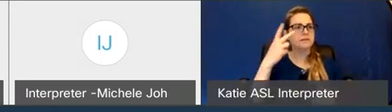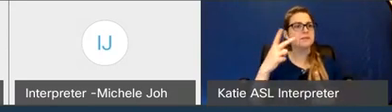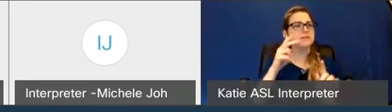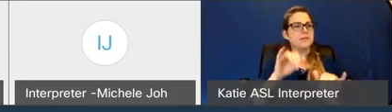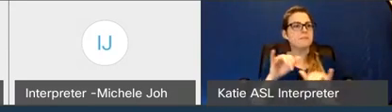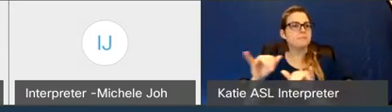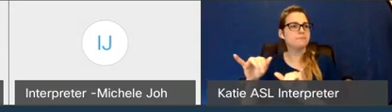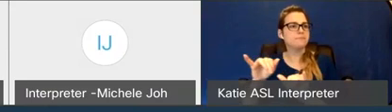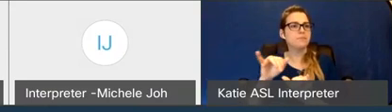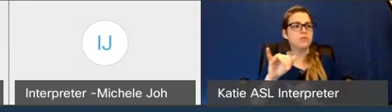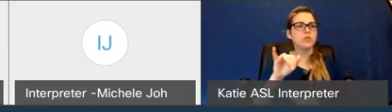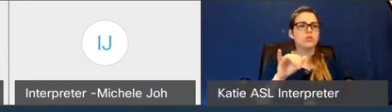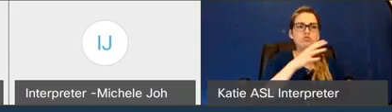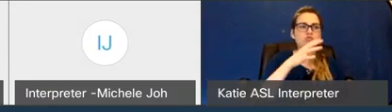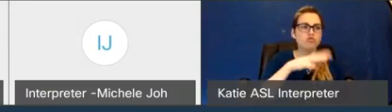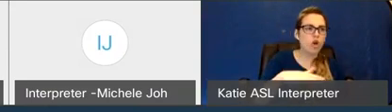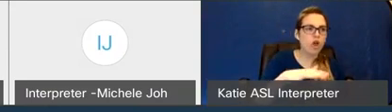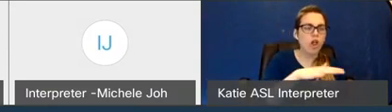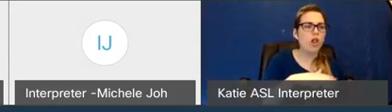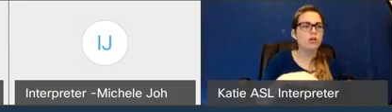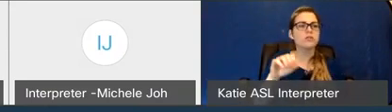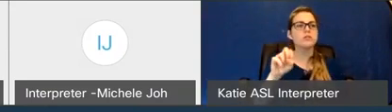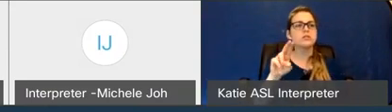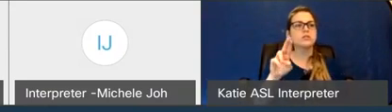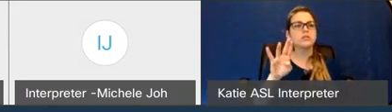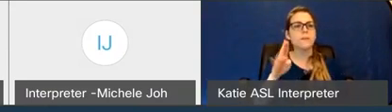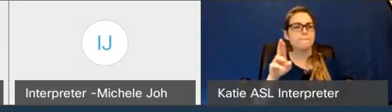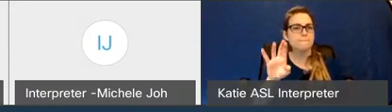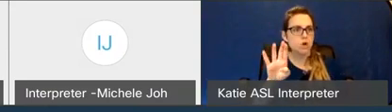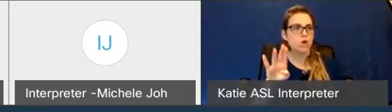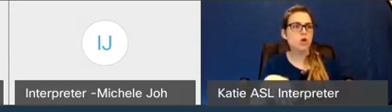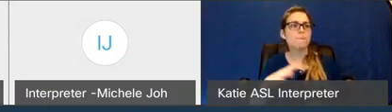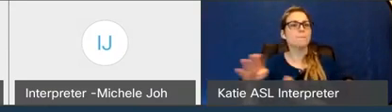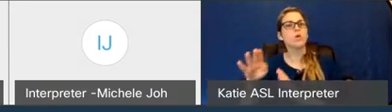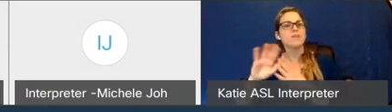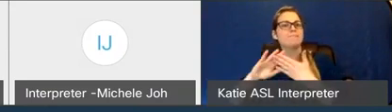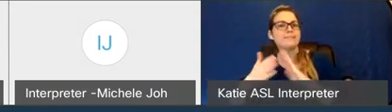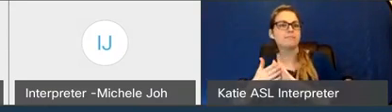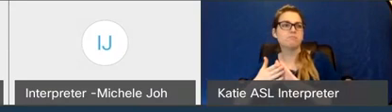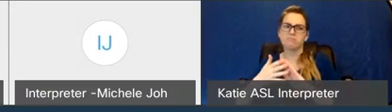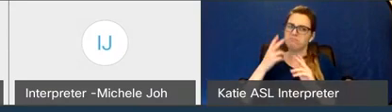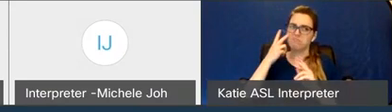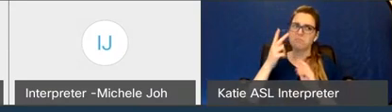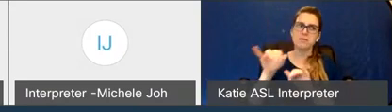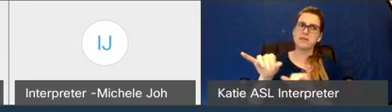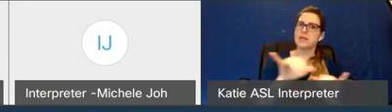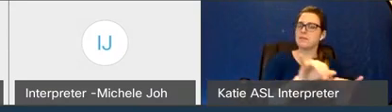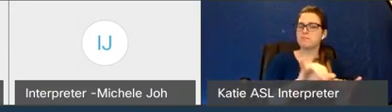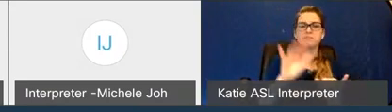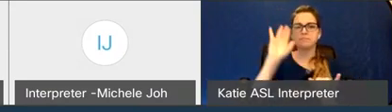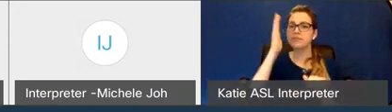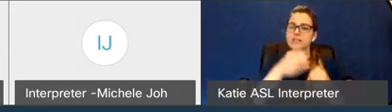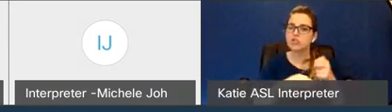jurisdictions, which really tells us that this is an issue of importance to everybody around the country. In terms of